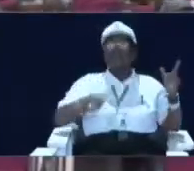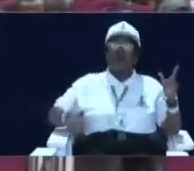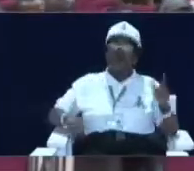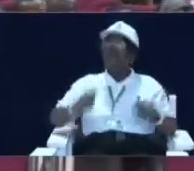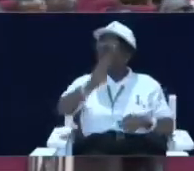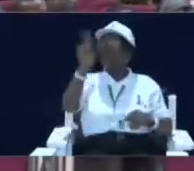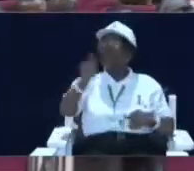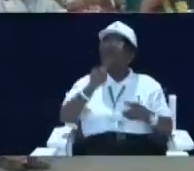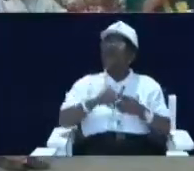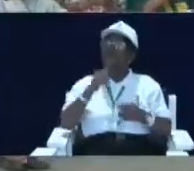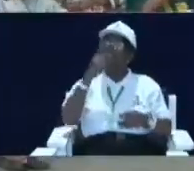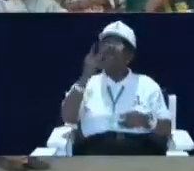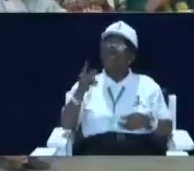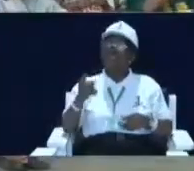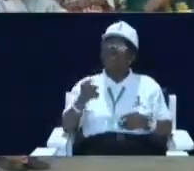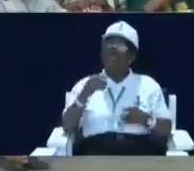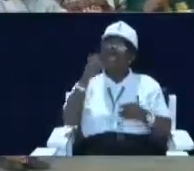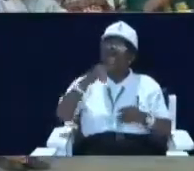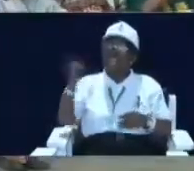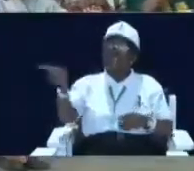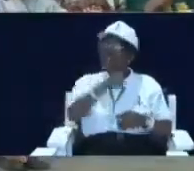yet.